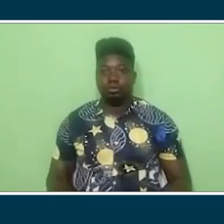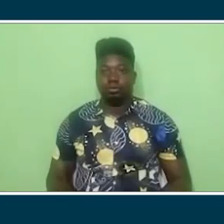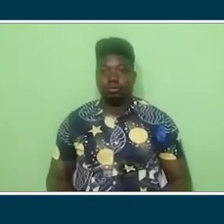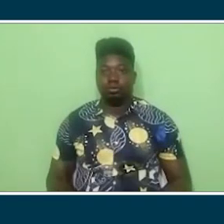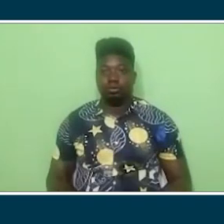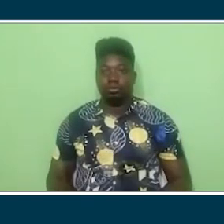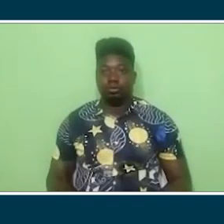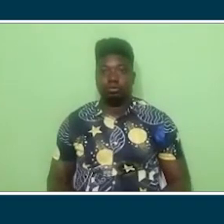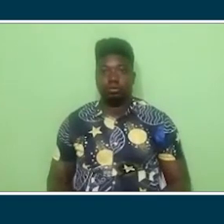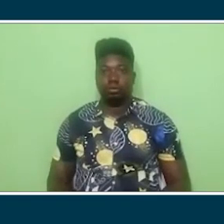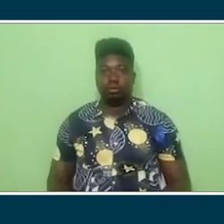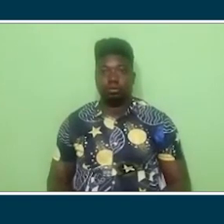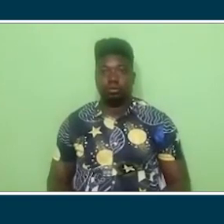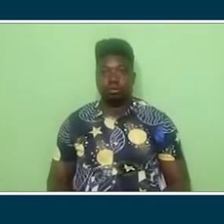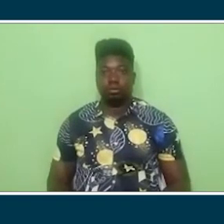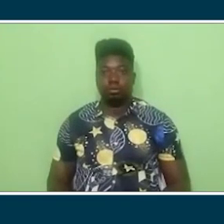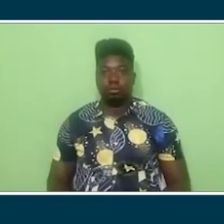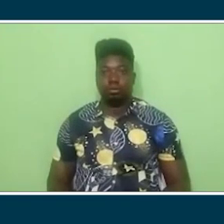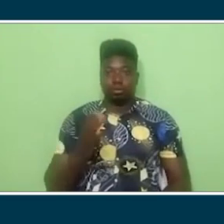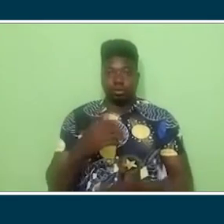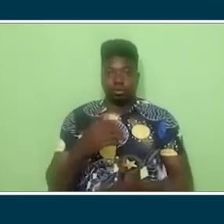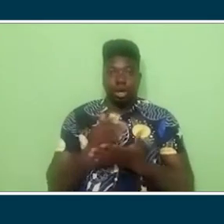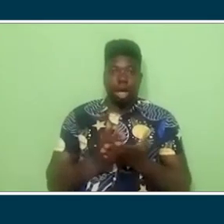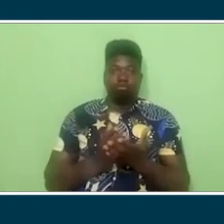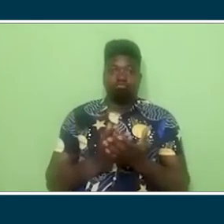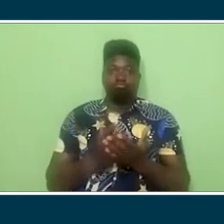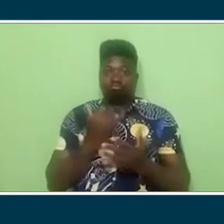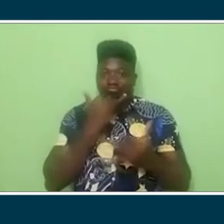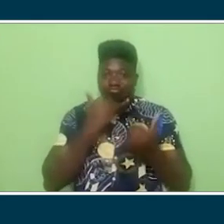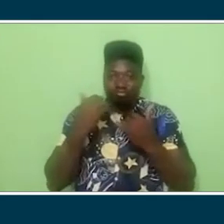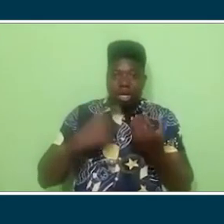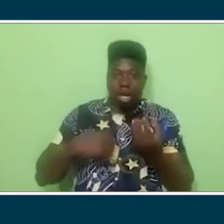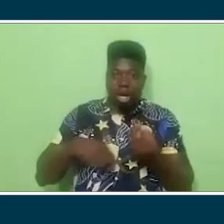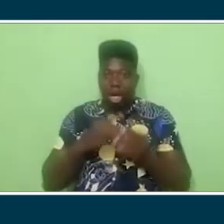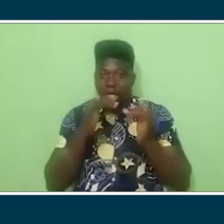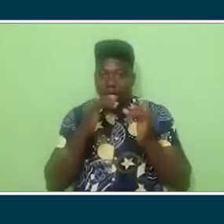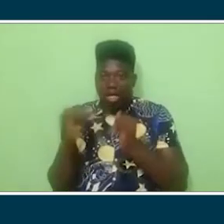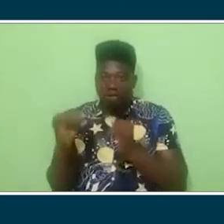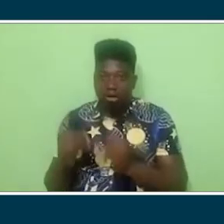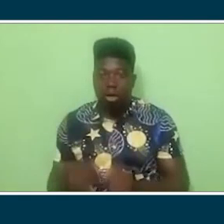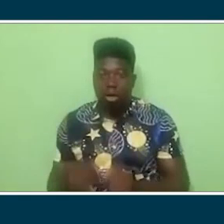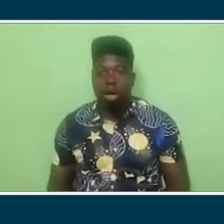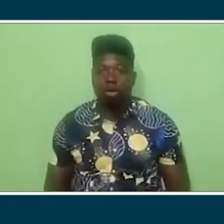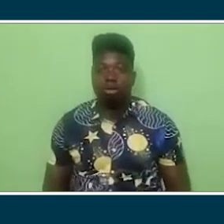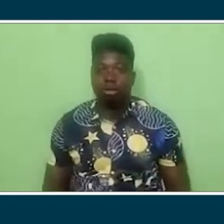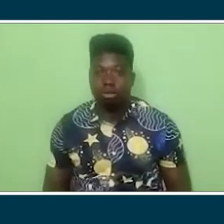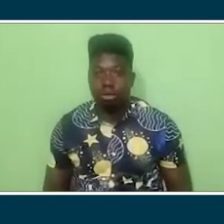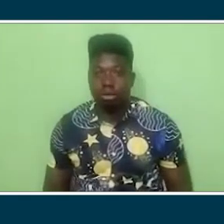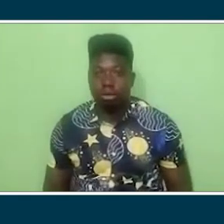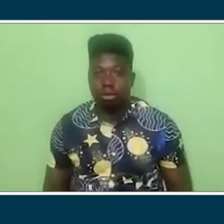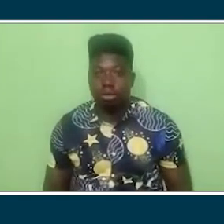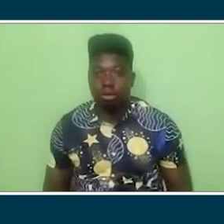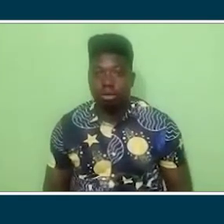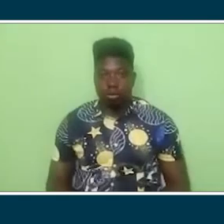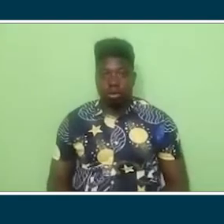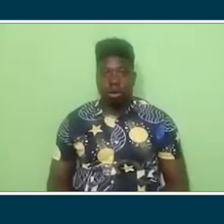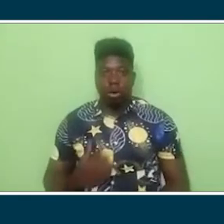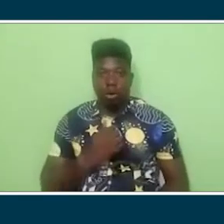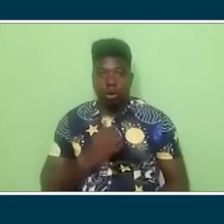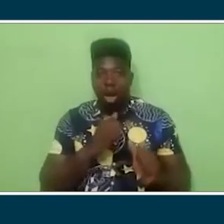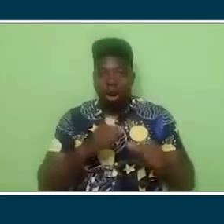around it. And individually sort of saying, we can cast this person out. We can root this person out,